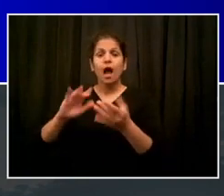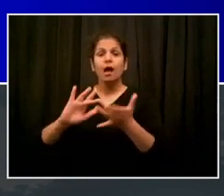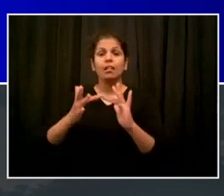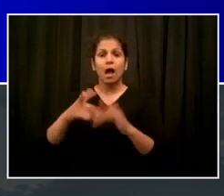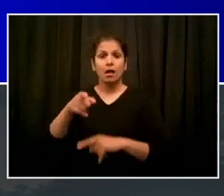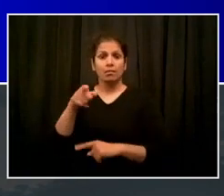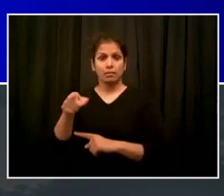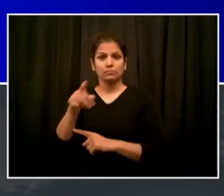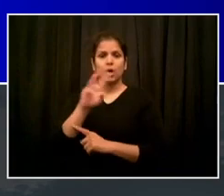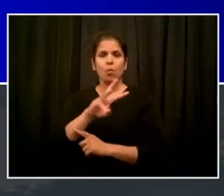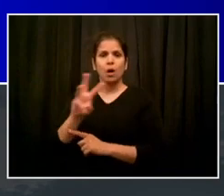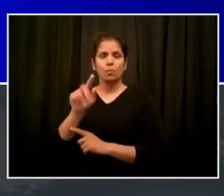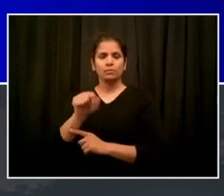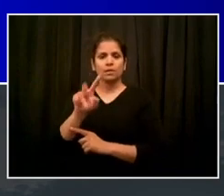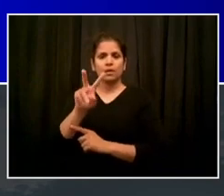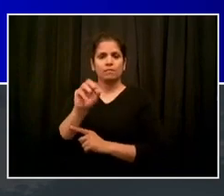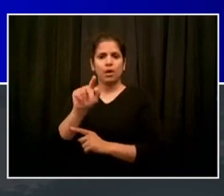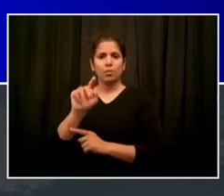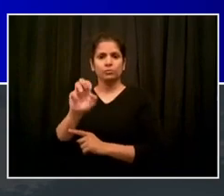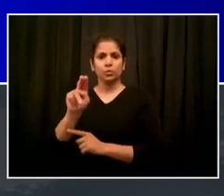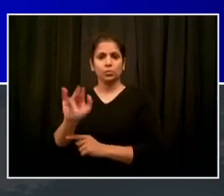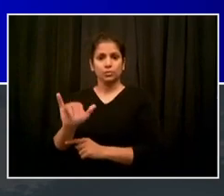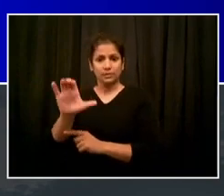too late. You can go online at